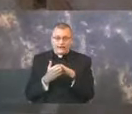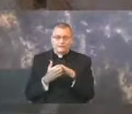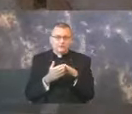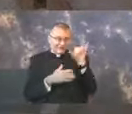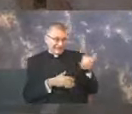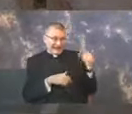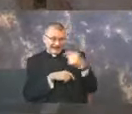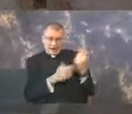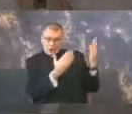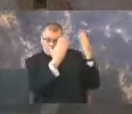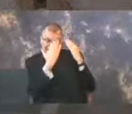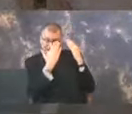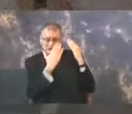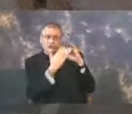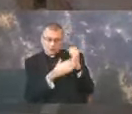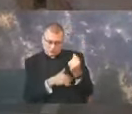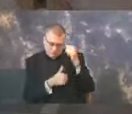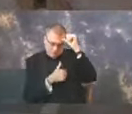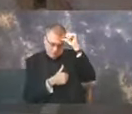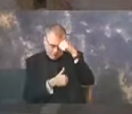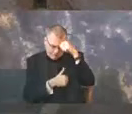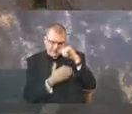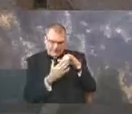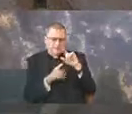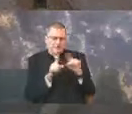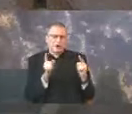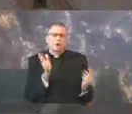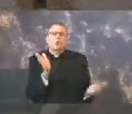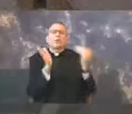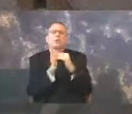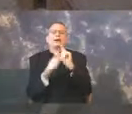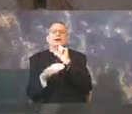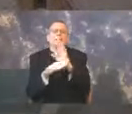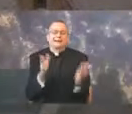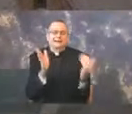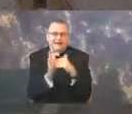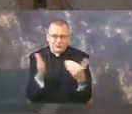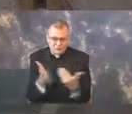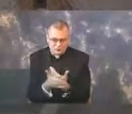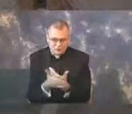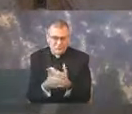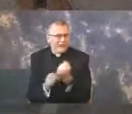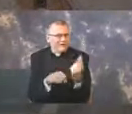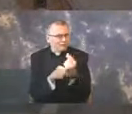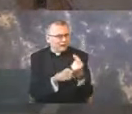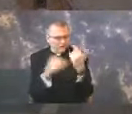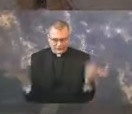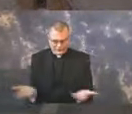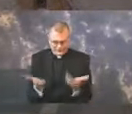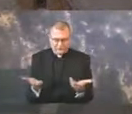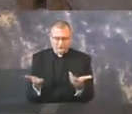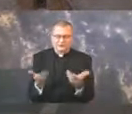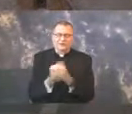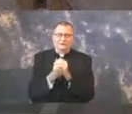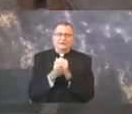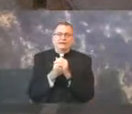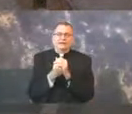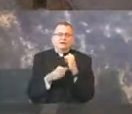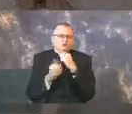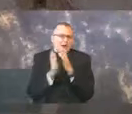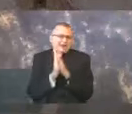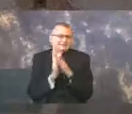priests, but we also recommit to those promises. Before the Lord, we ask, how am I